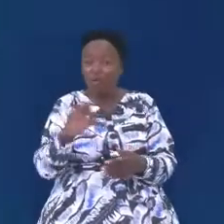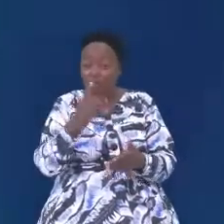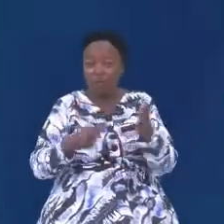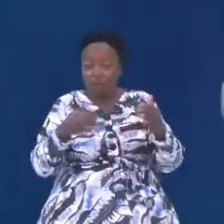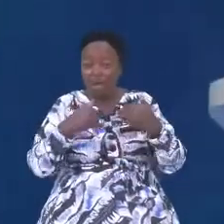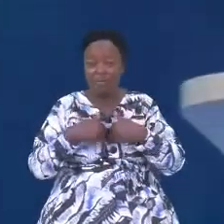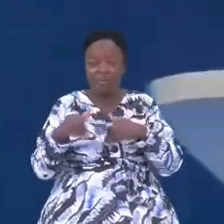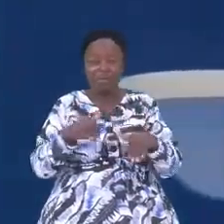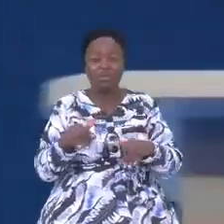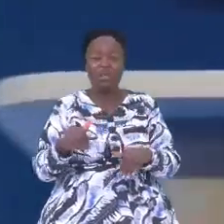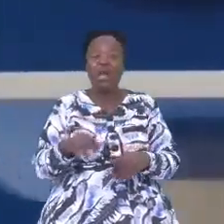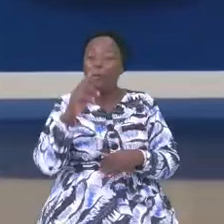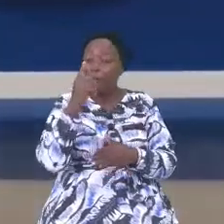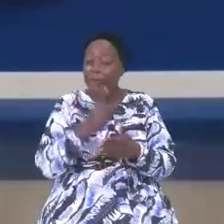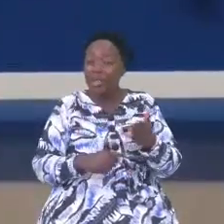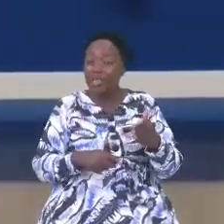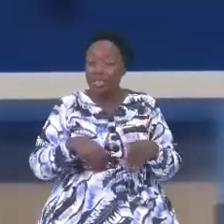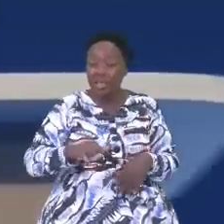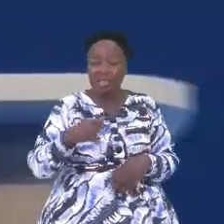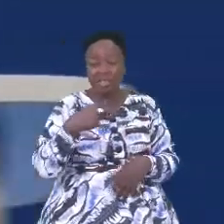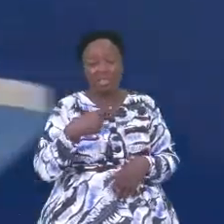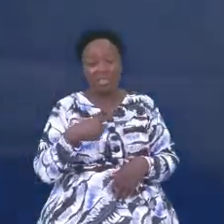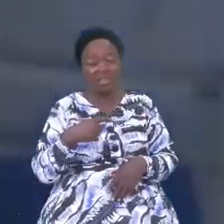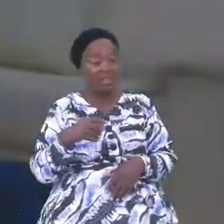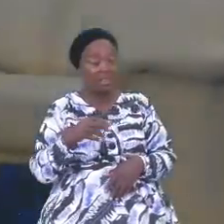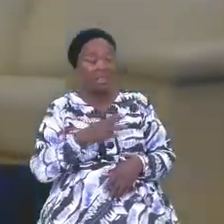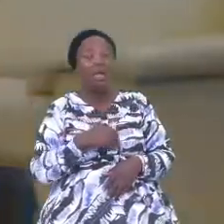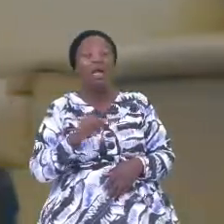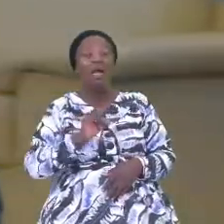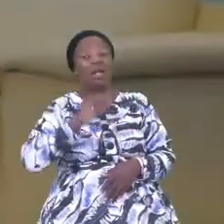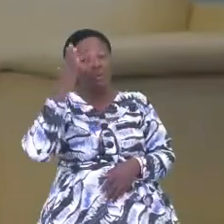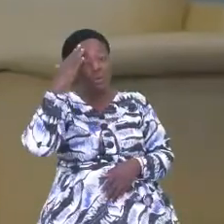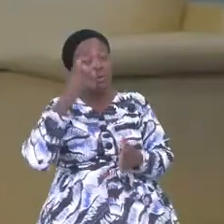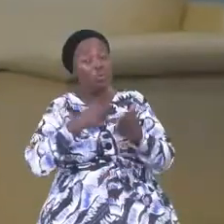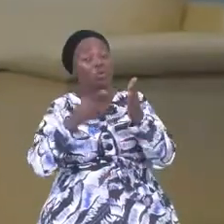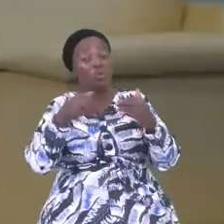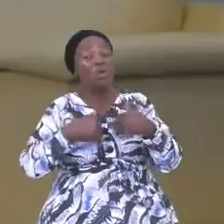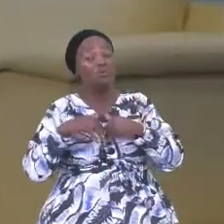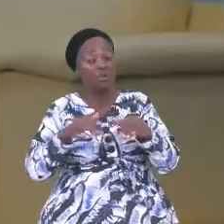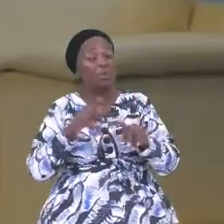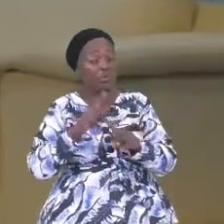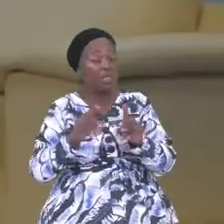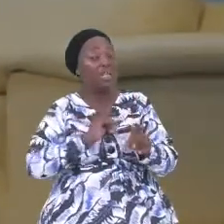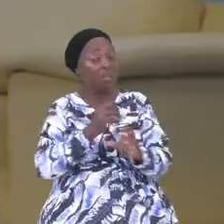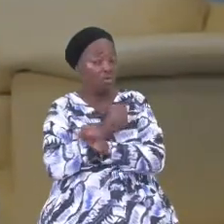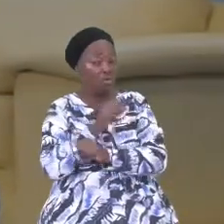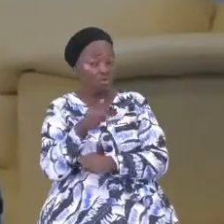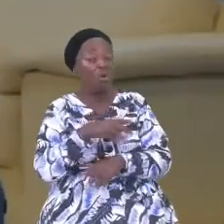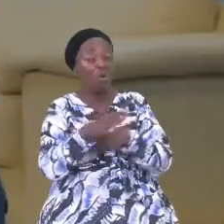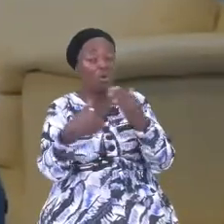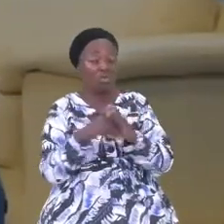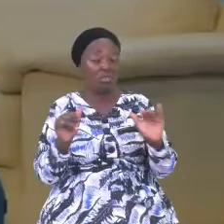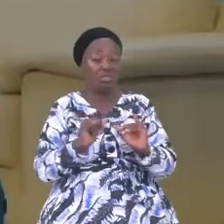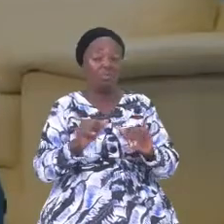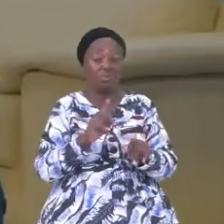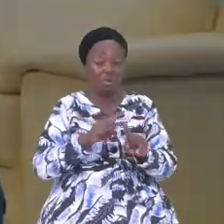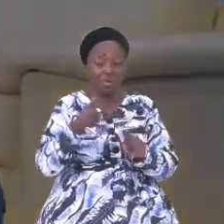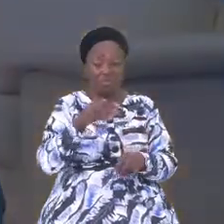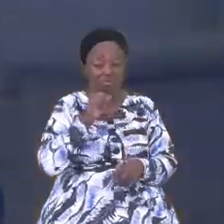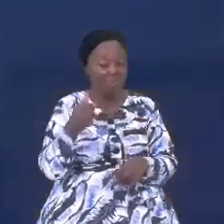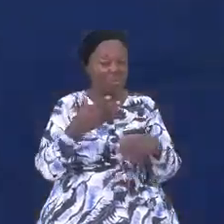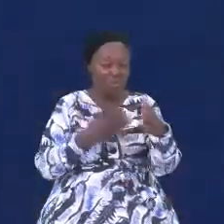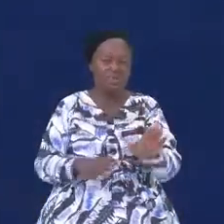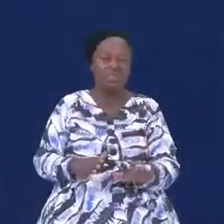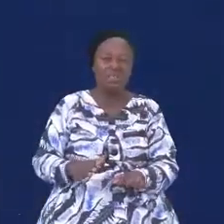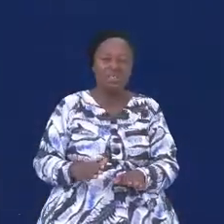but He still says, I know what you've done, but I love you and you will not perish.